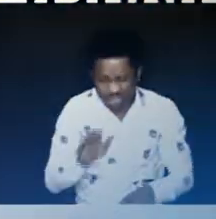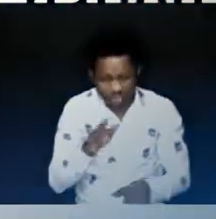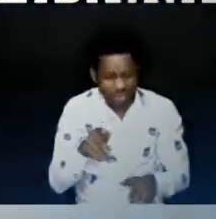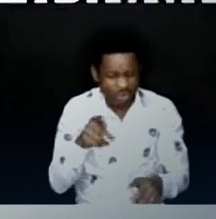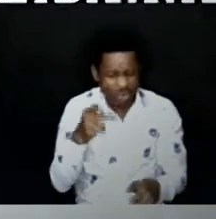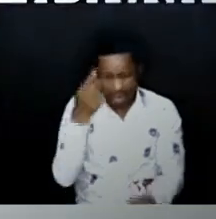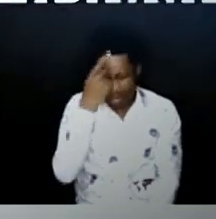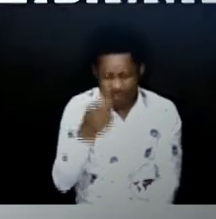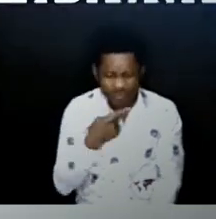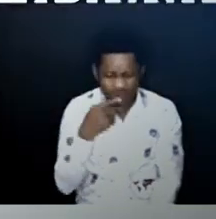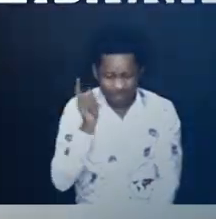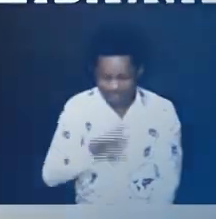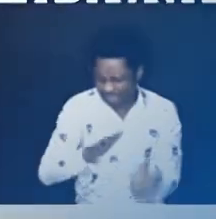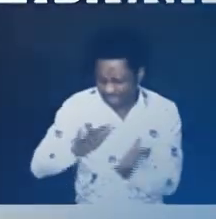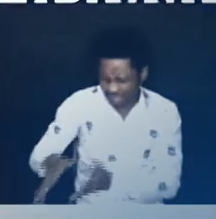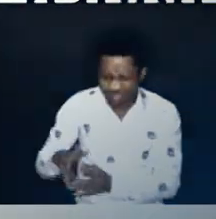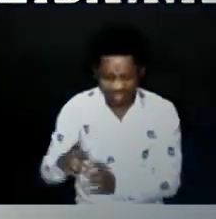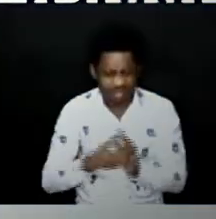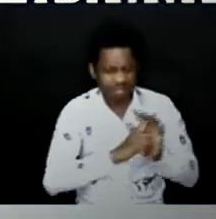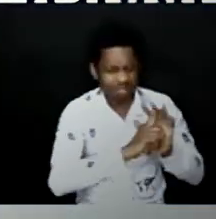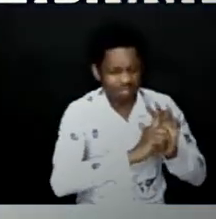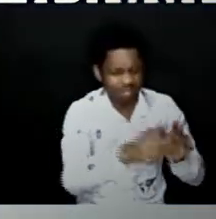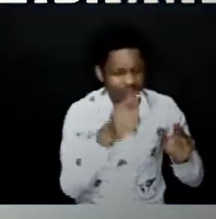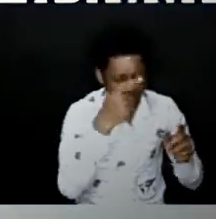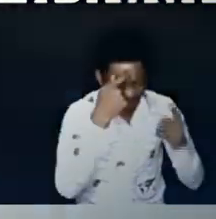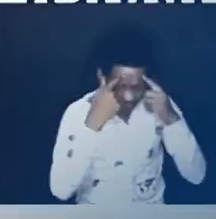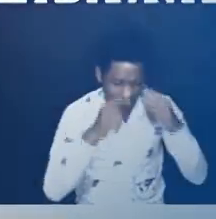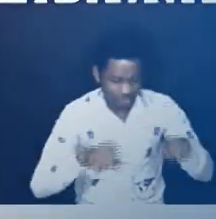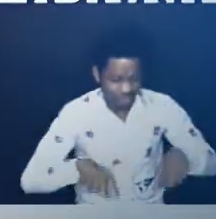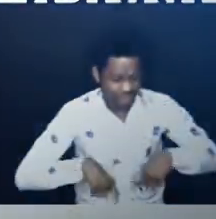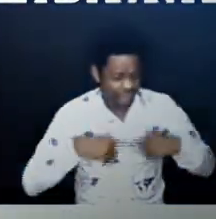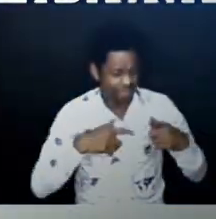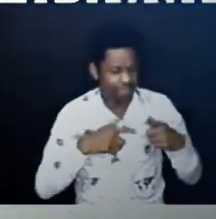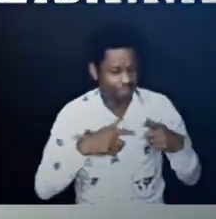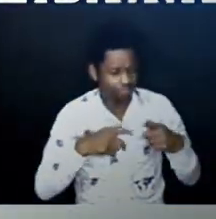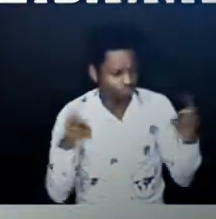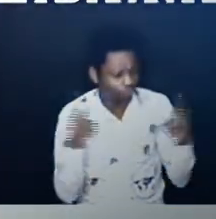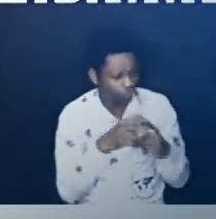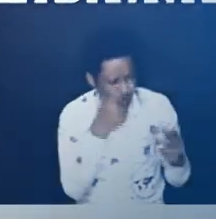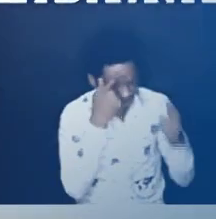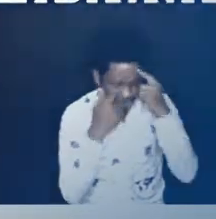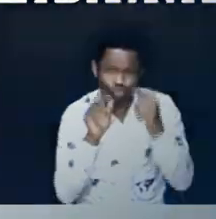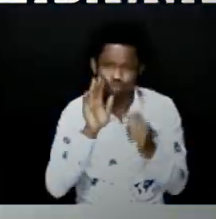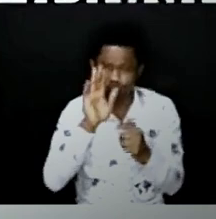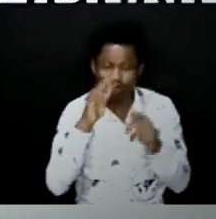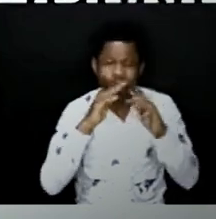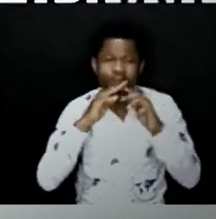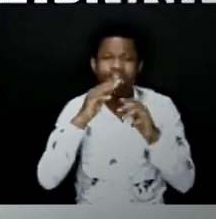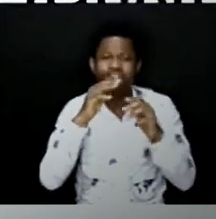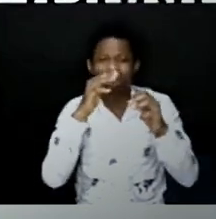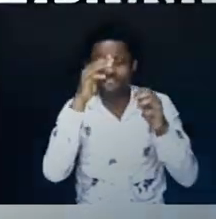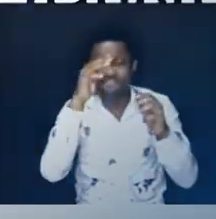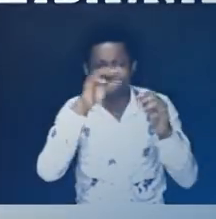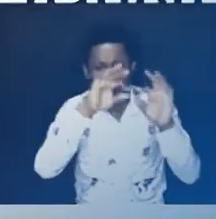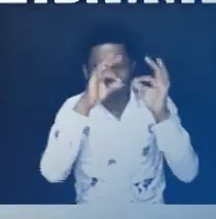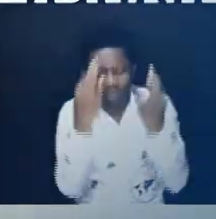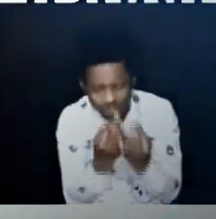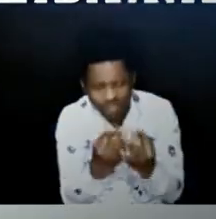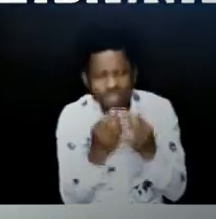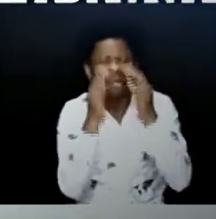and the parents will have to run for their life. For the sake of your family, pray for the peace and security of